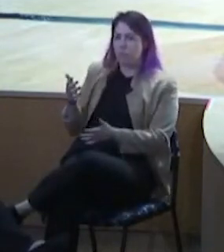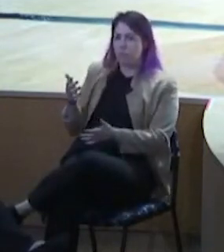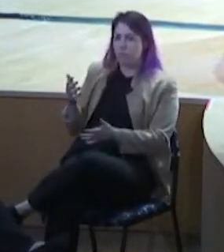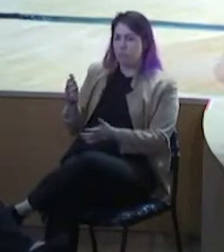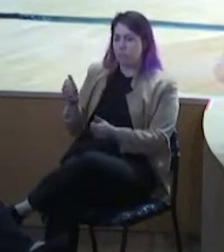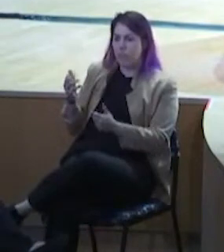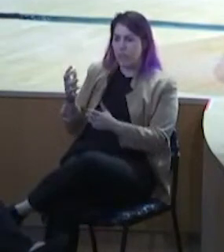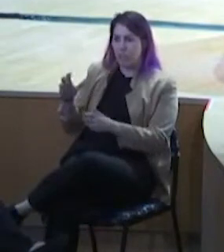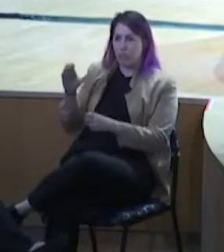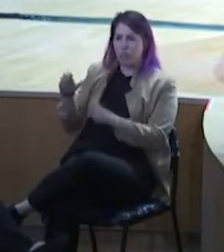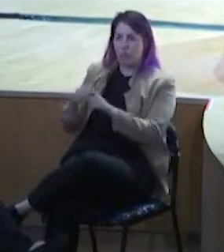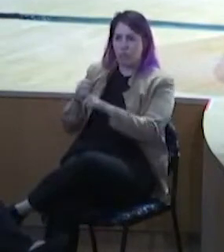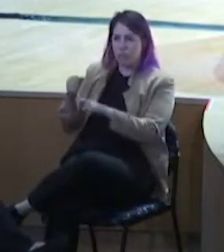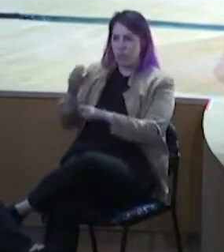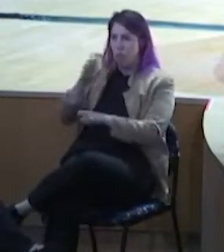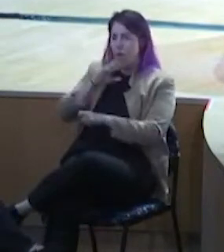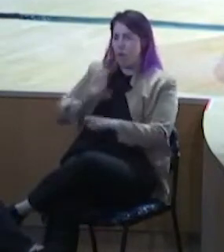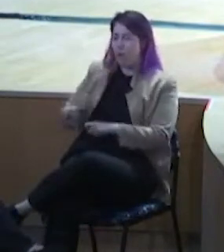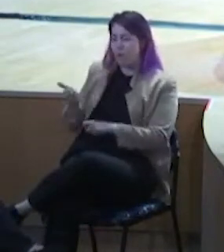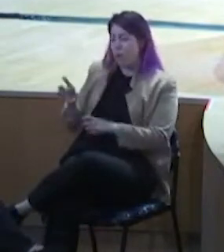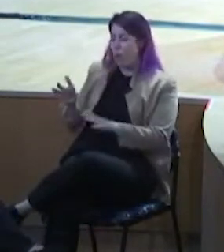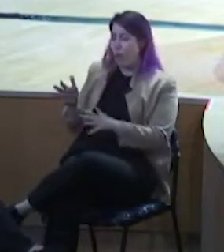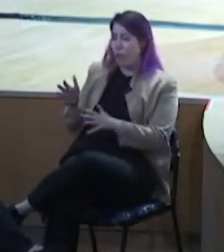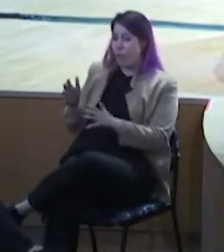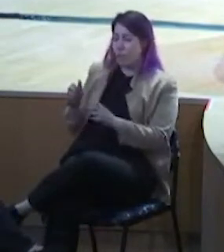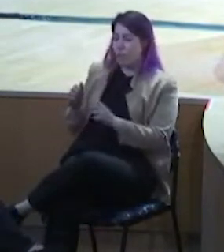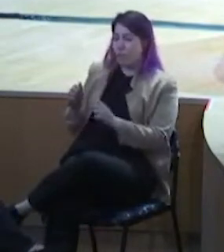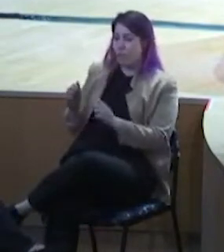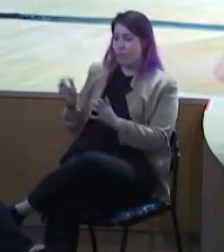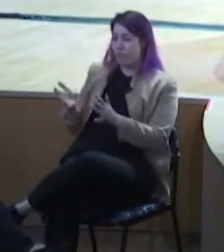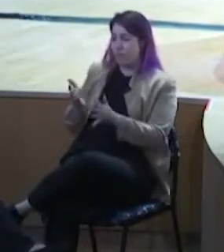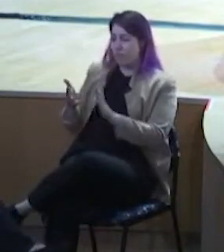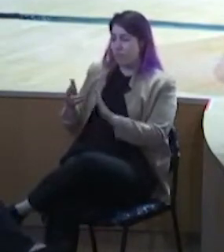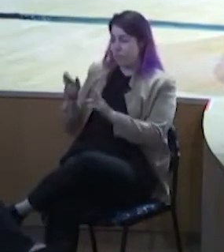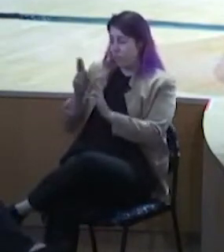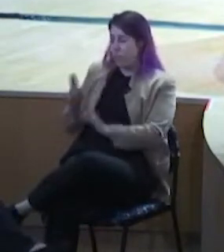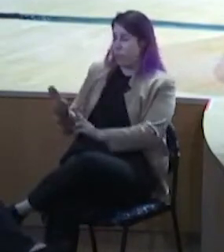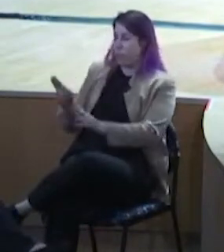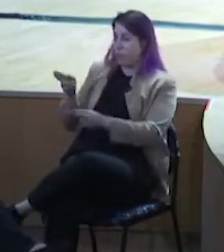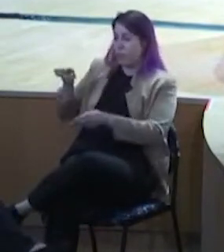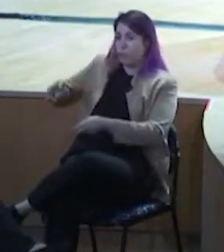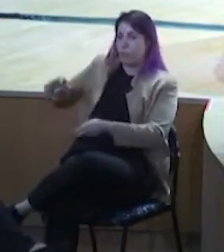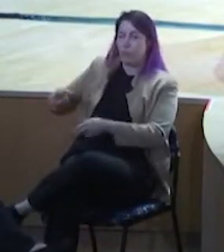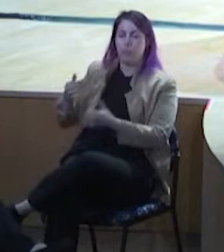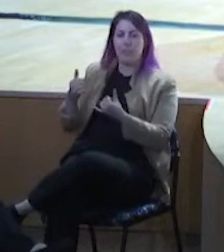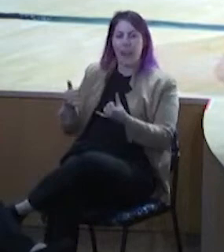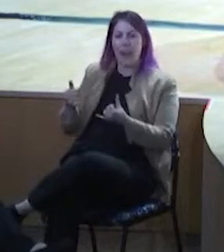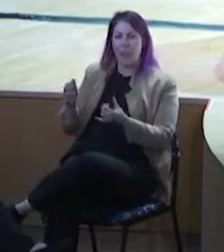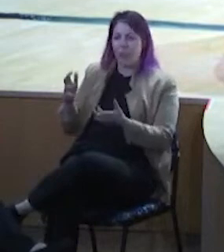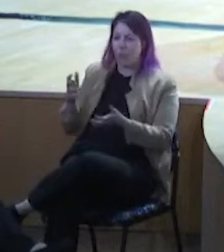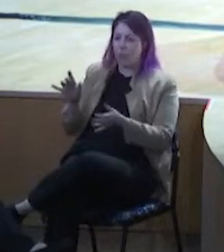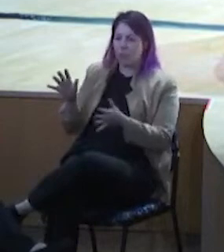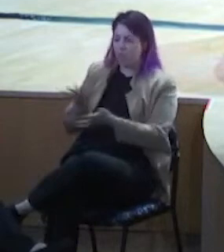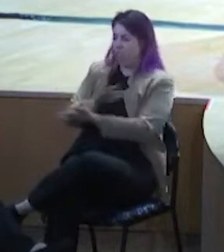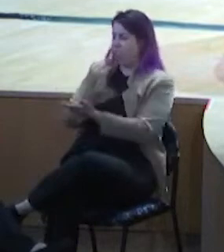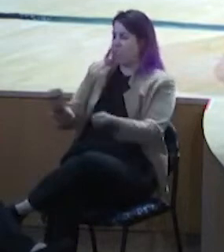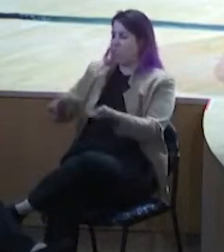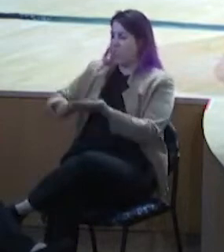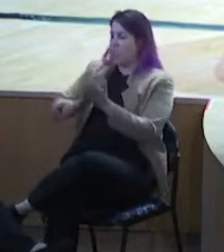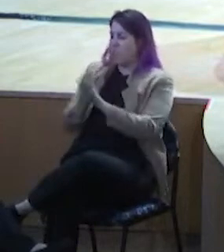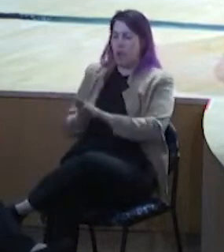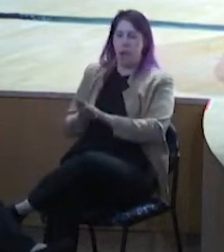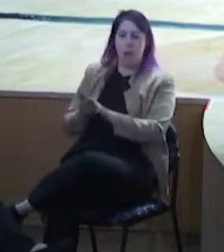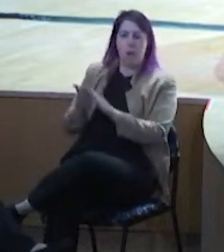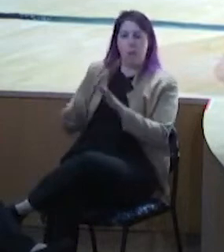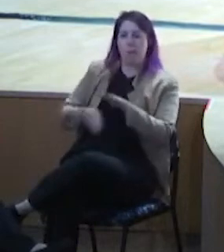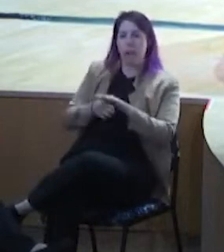It's like a biocultural monument, and now they make, for example, soccer fields, or they're just abandoned, and people